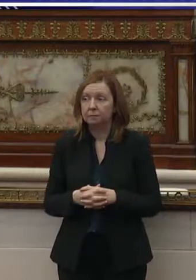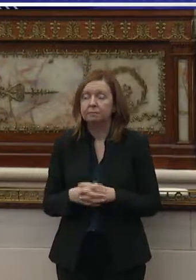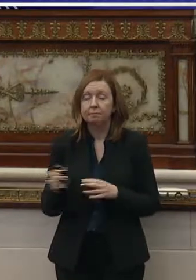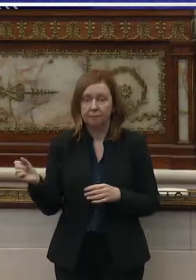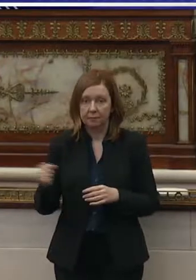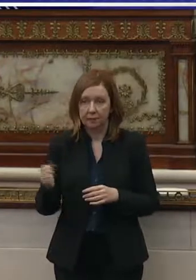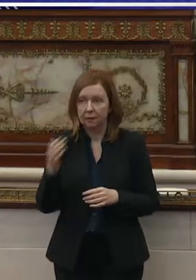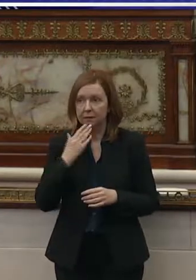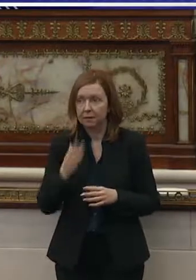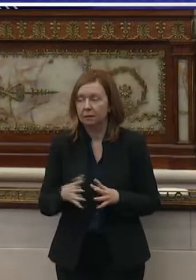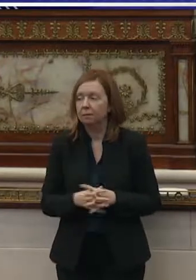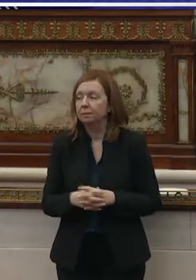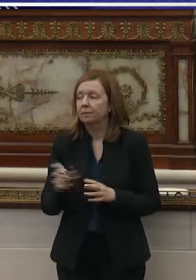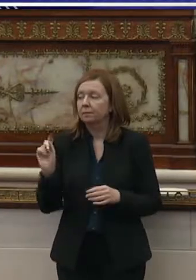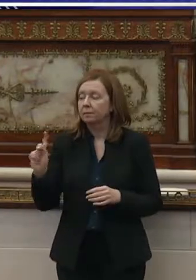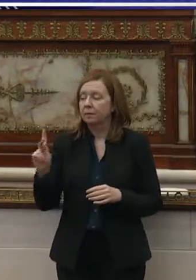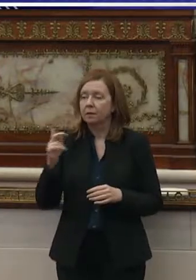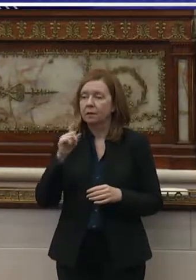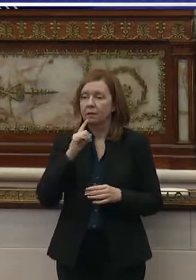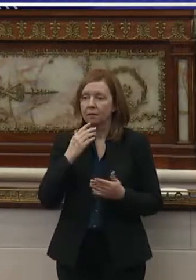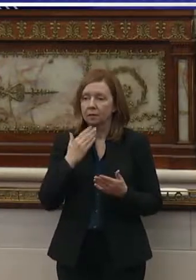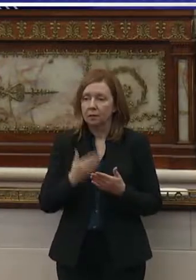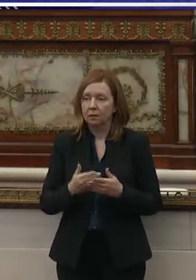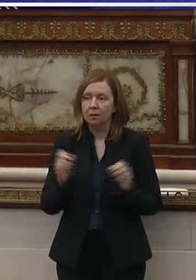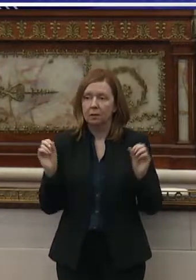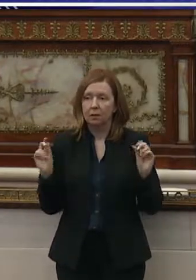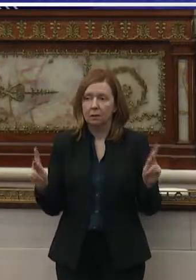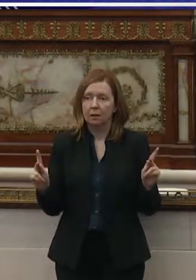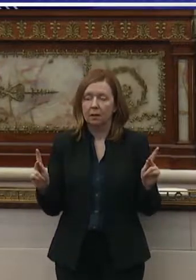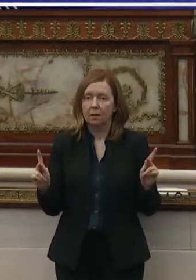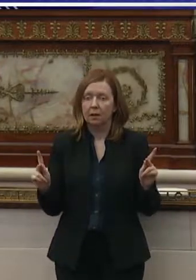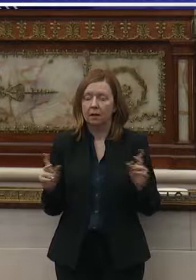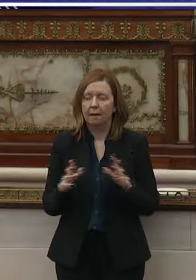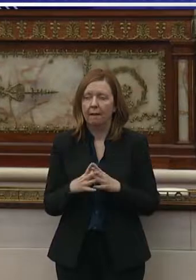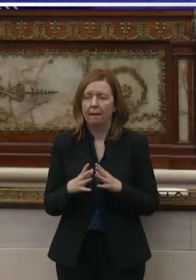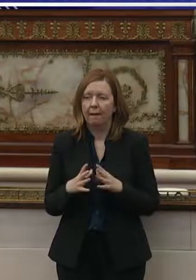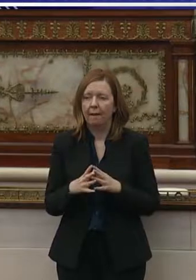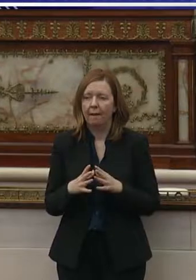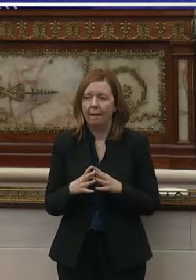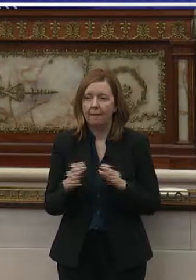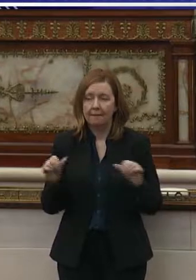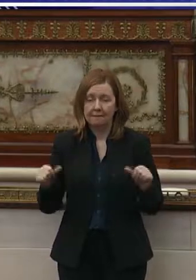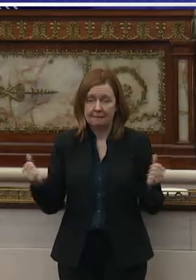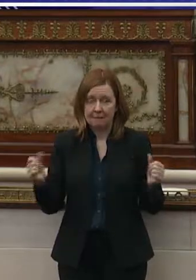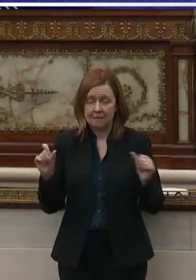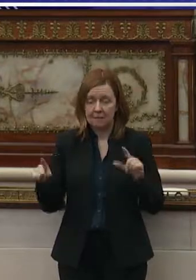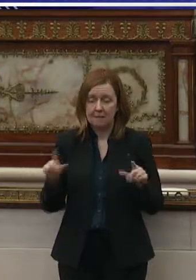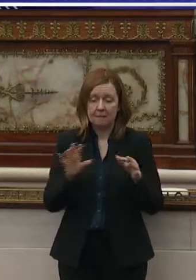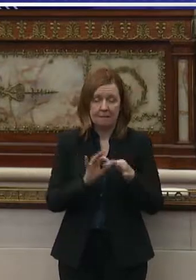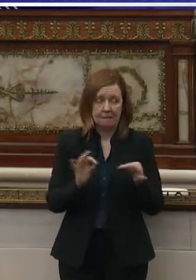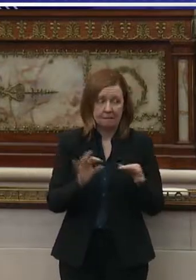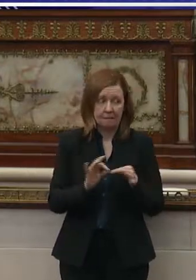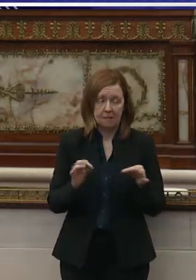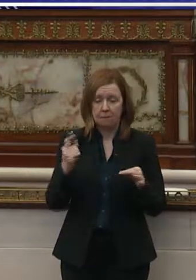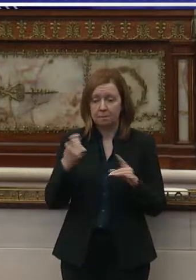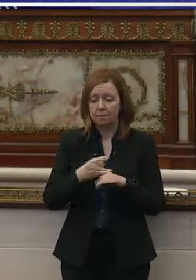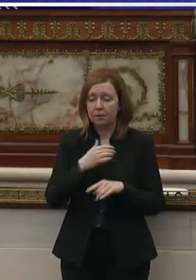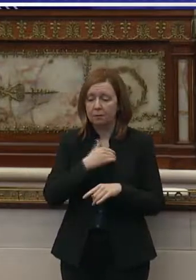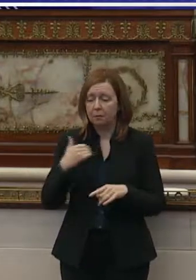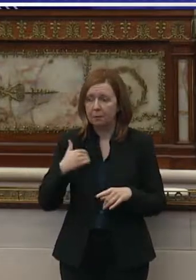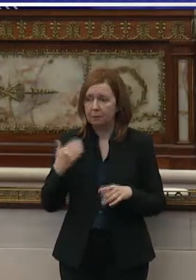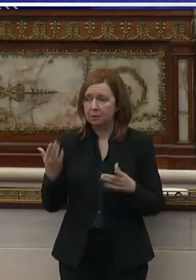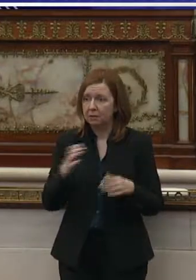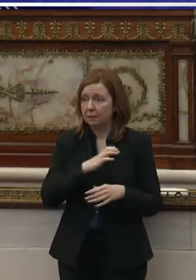Yes, thank you. Okay, very good. All right. That being said, are there any other questions or comments from members of